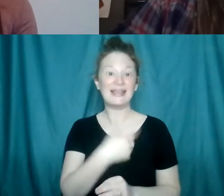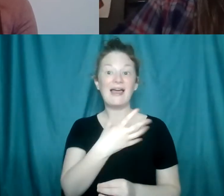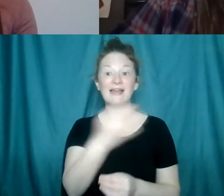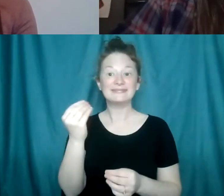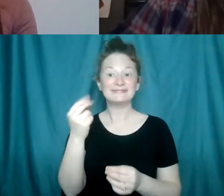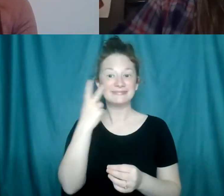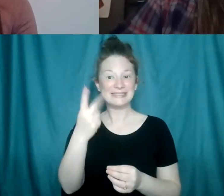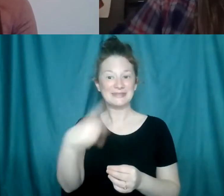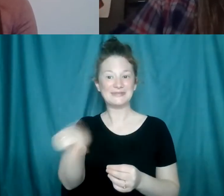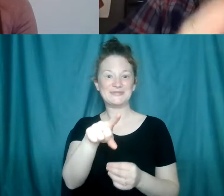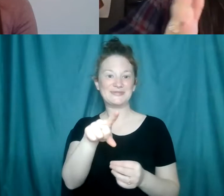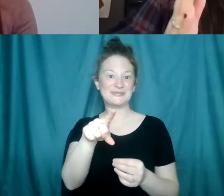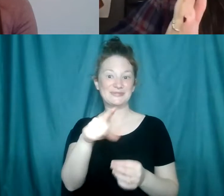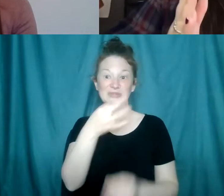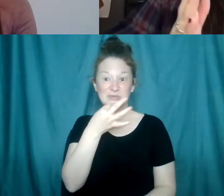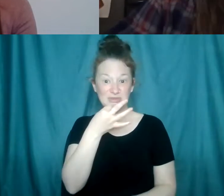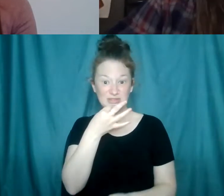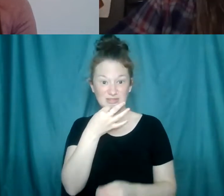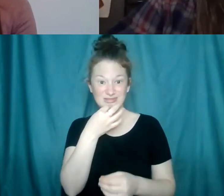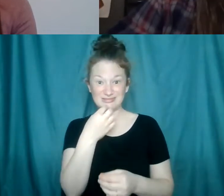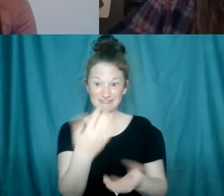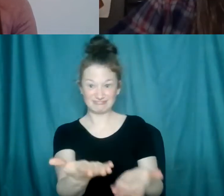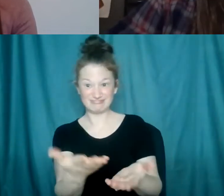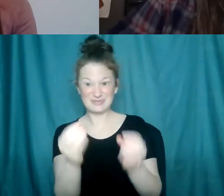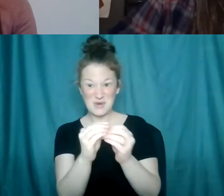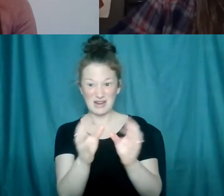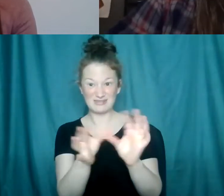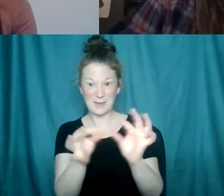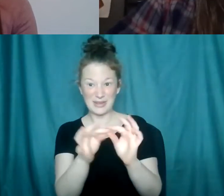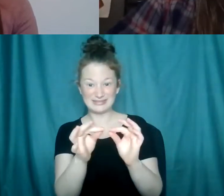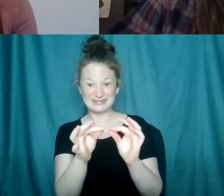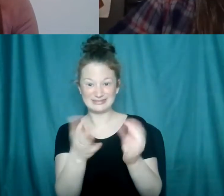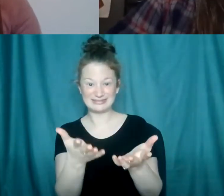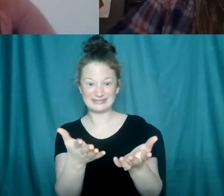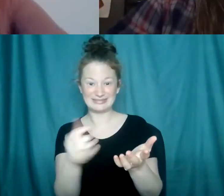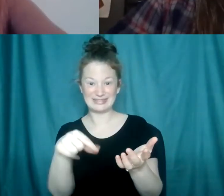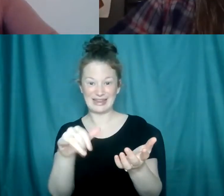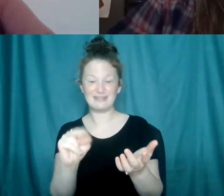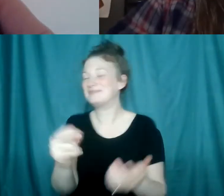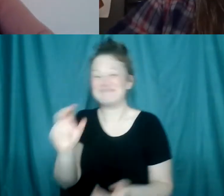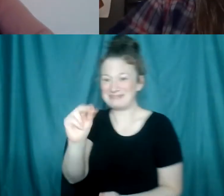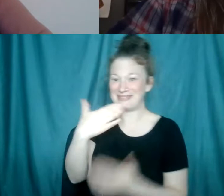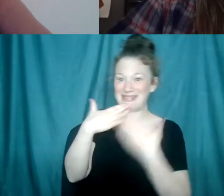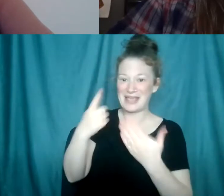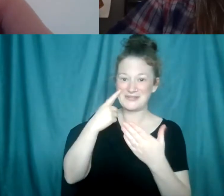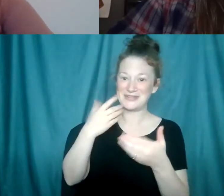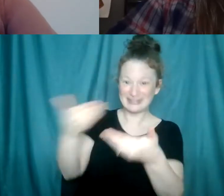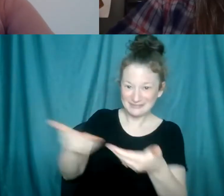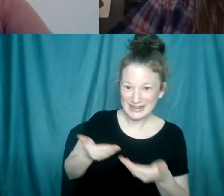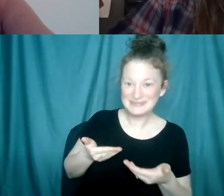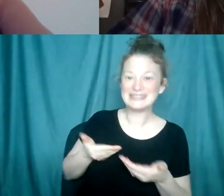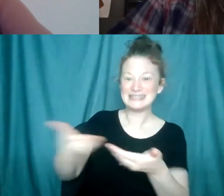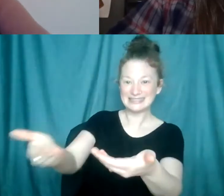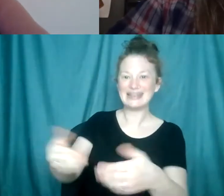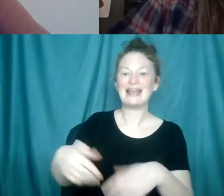see you soon. Is there anything else you'd like to share, Qin, before we say goodbye? No, thank you for having me, and thank you everybody for